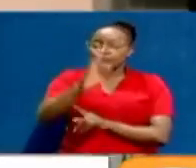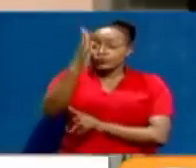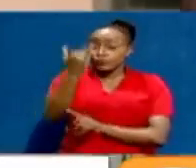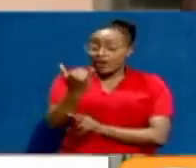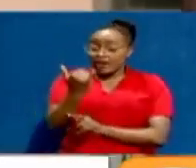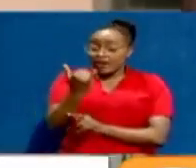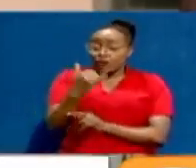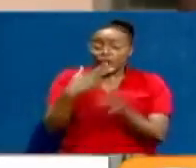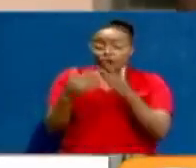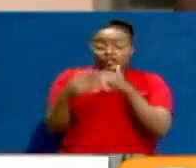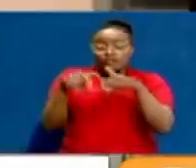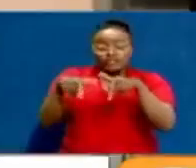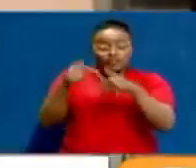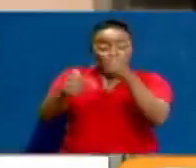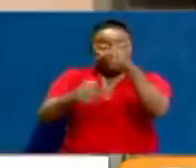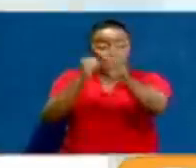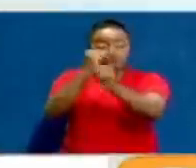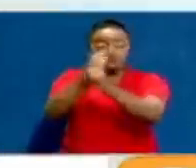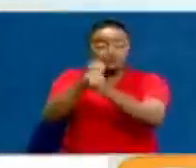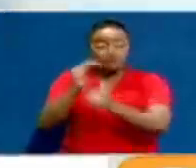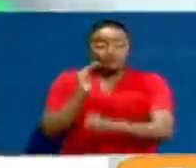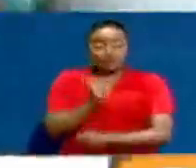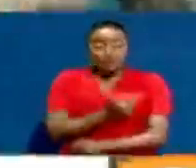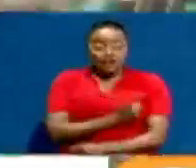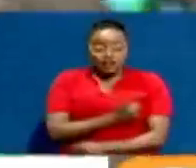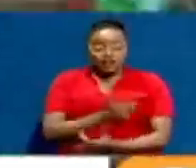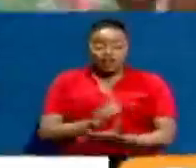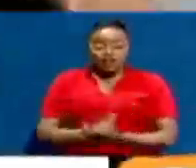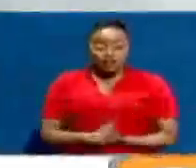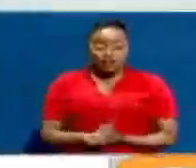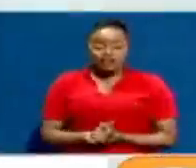yale ambayo anaendelea kutufanyia.